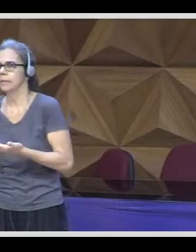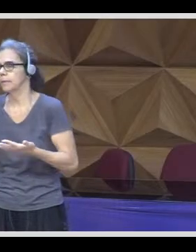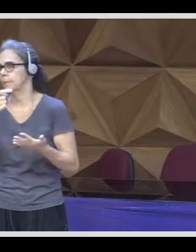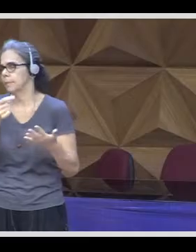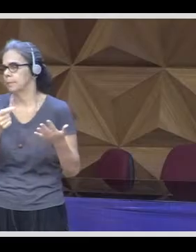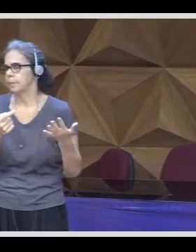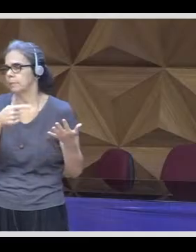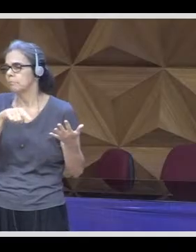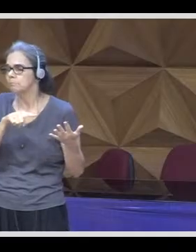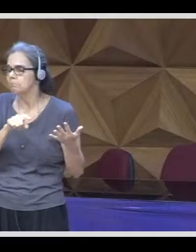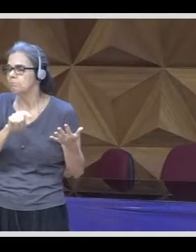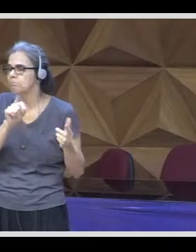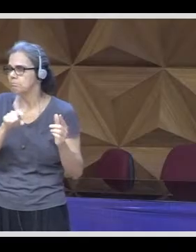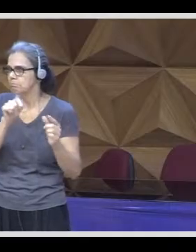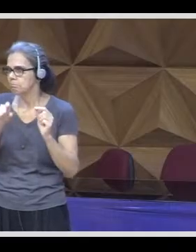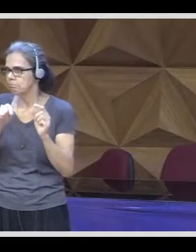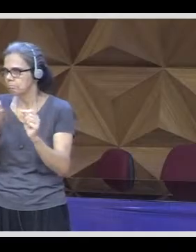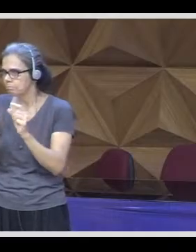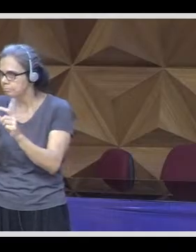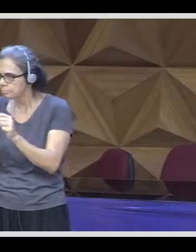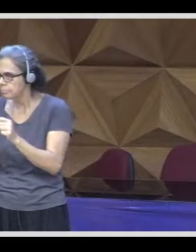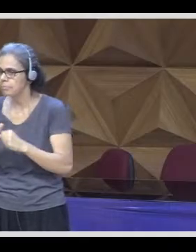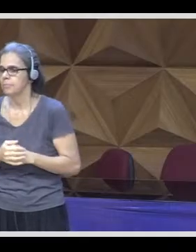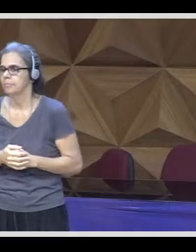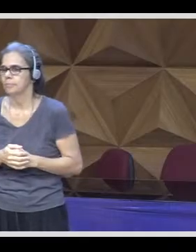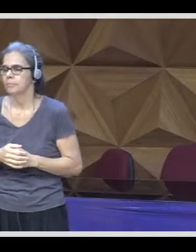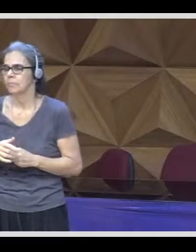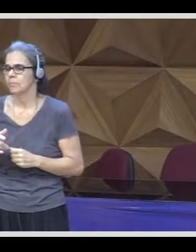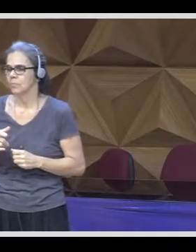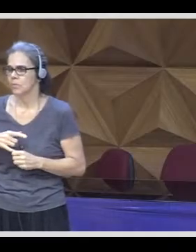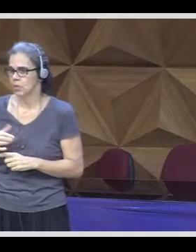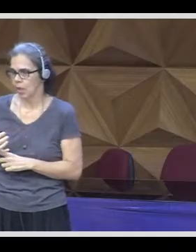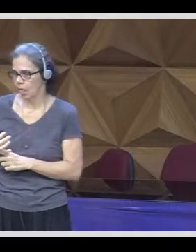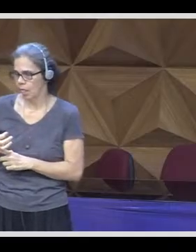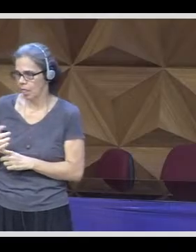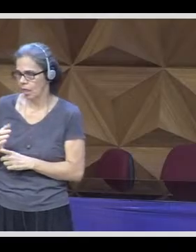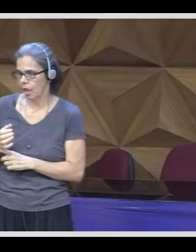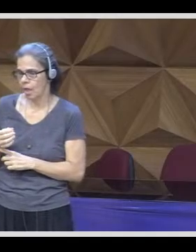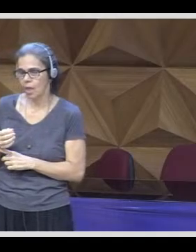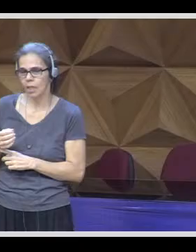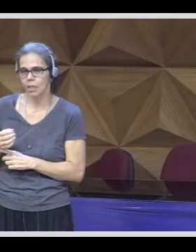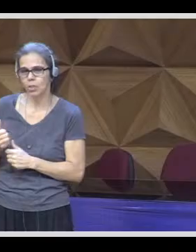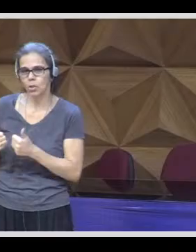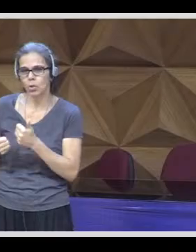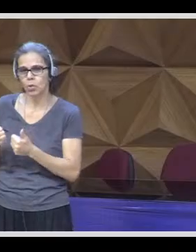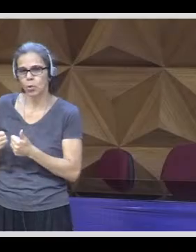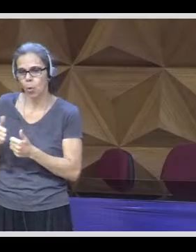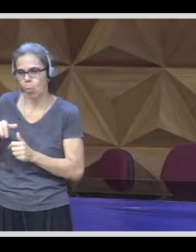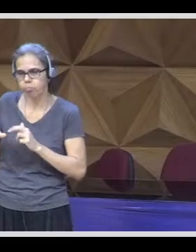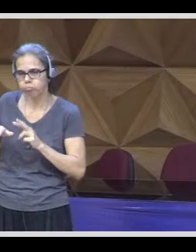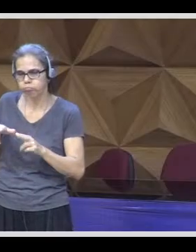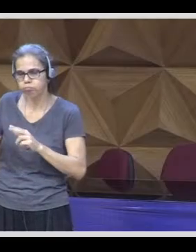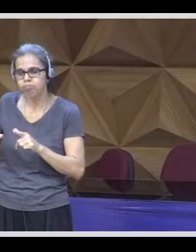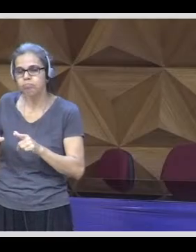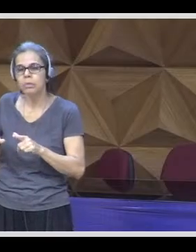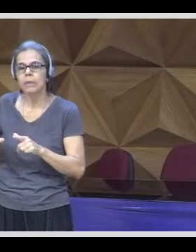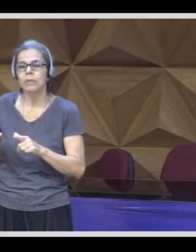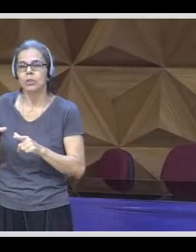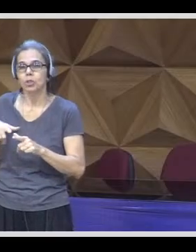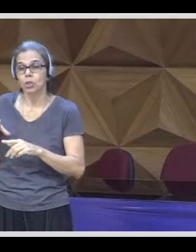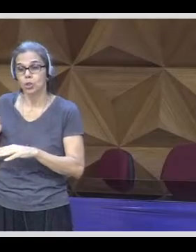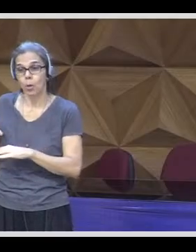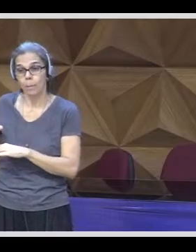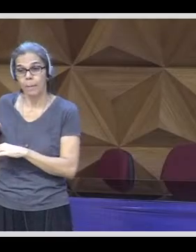that had adult classification with tags that were related to kids. If you look at